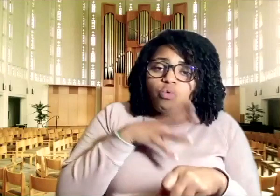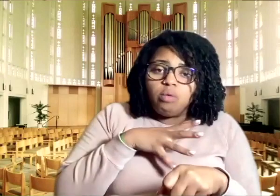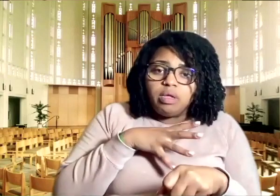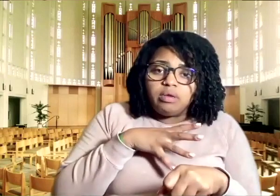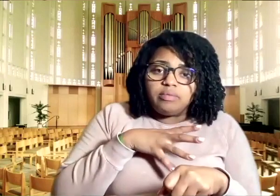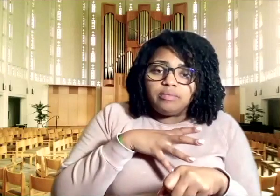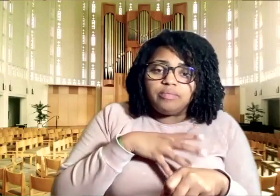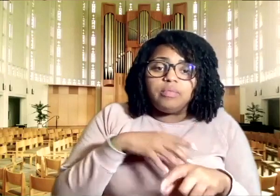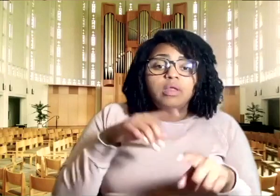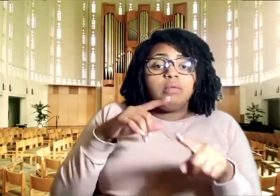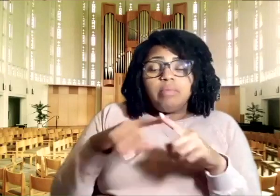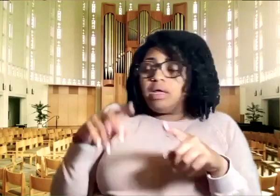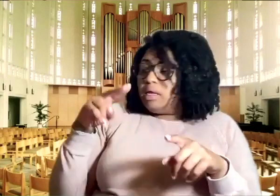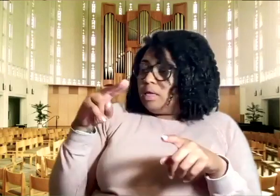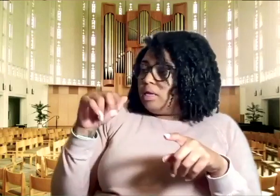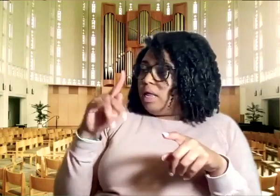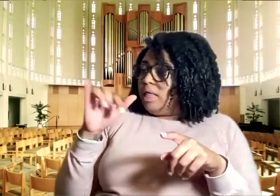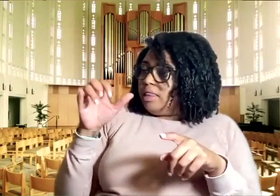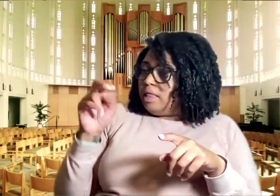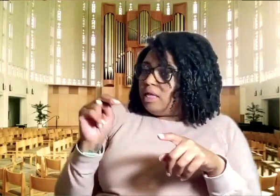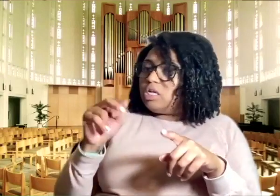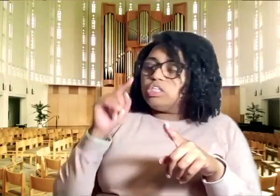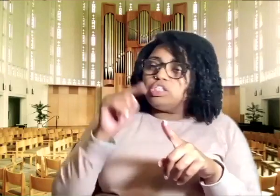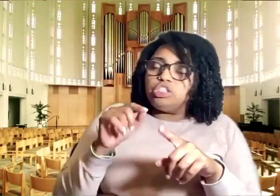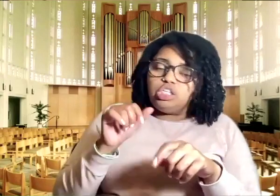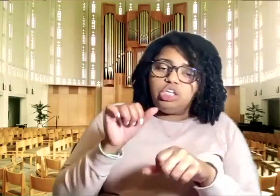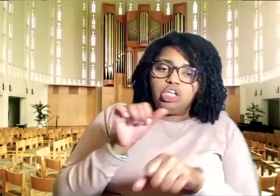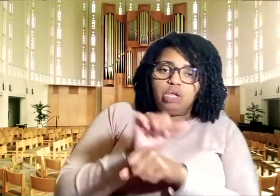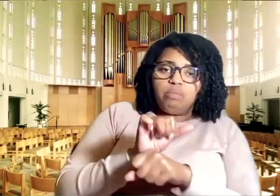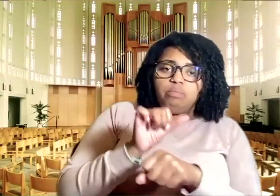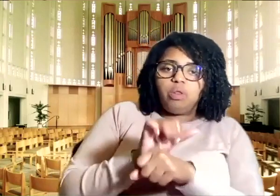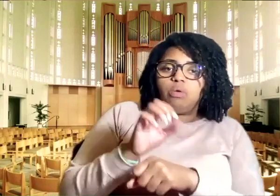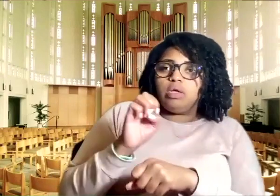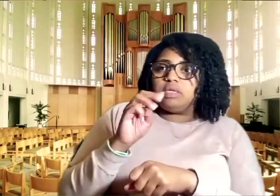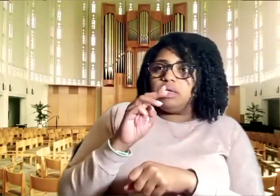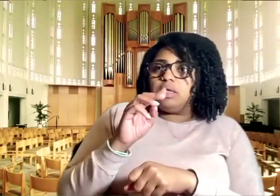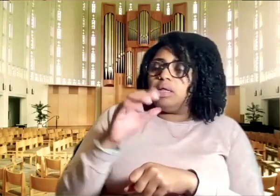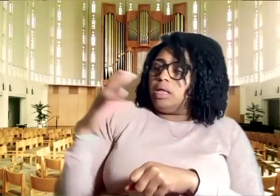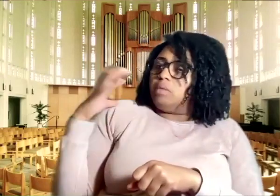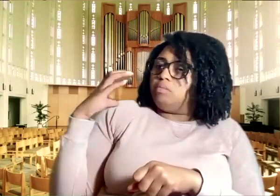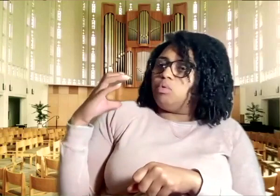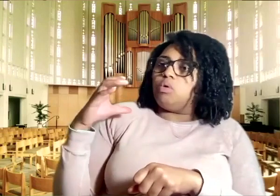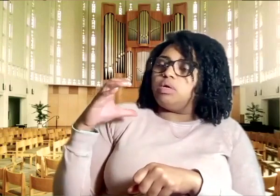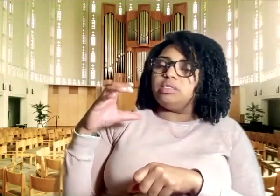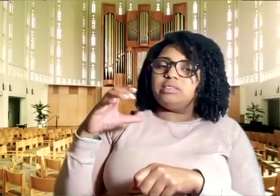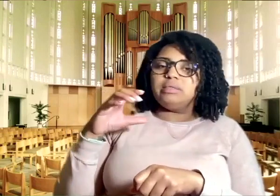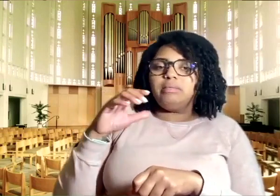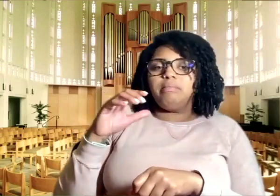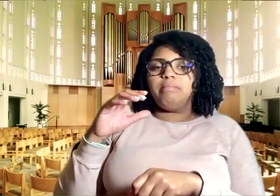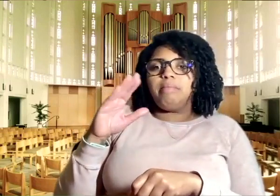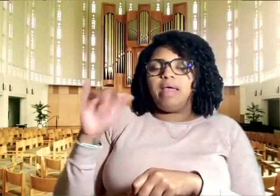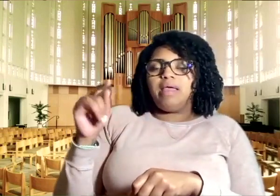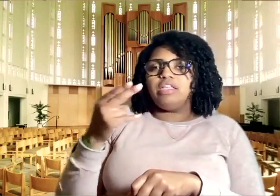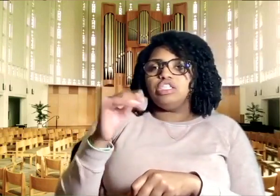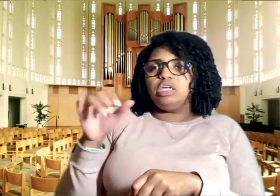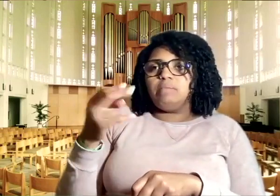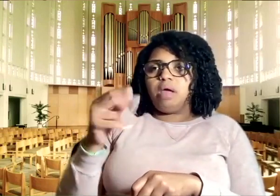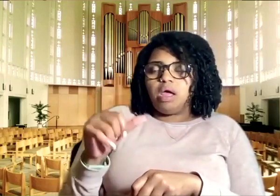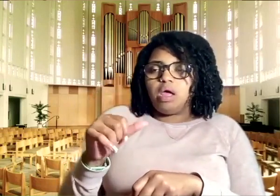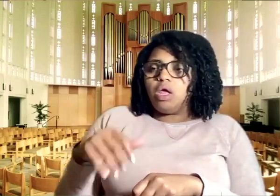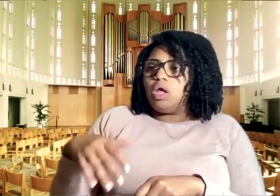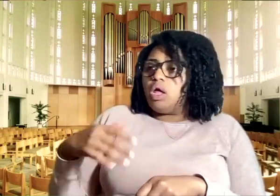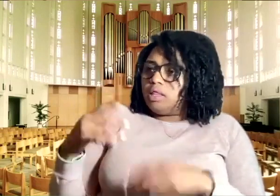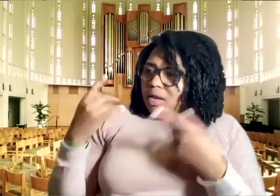Bathsheba, a woman who was seen, remember, on top of a building, and David said, "Ooh, she fine and chocolate. I want to